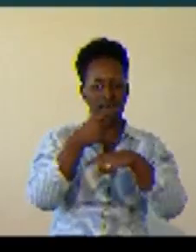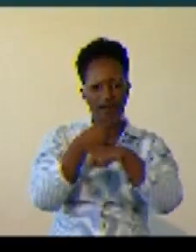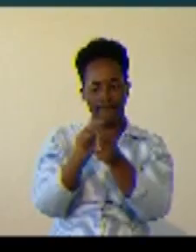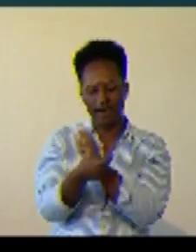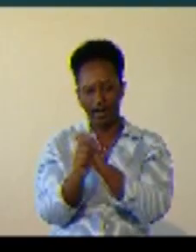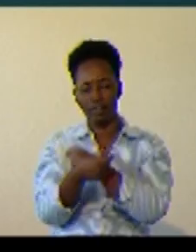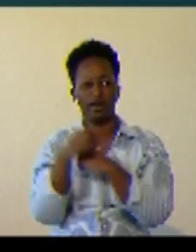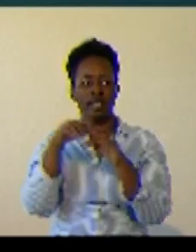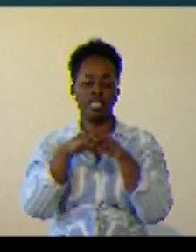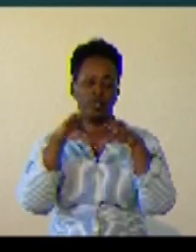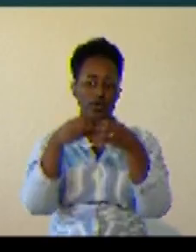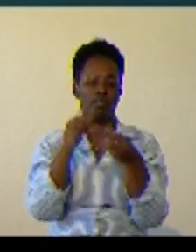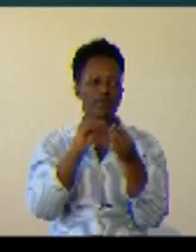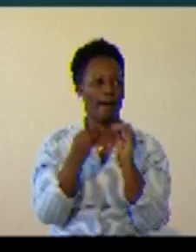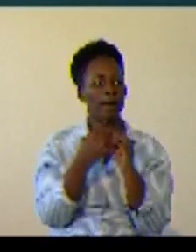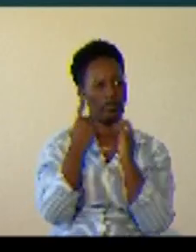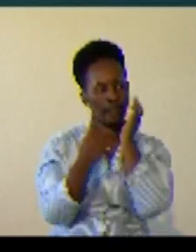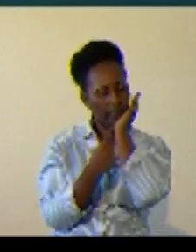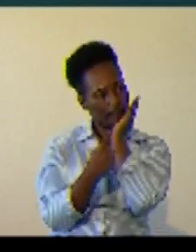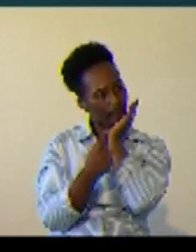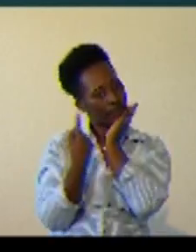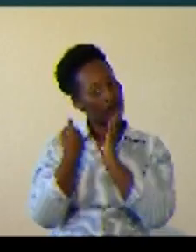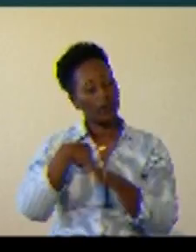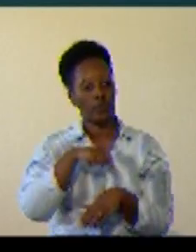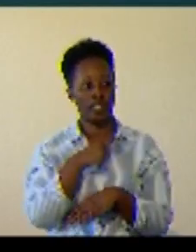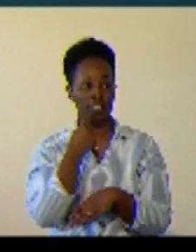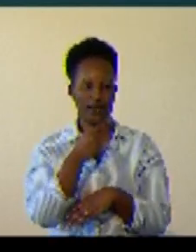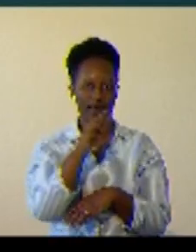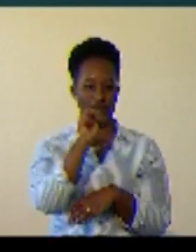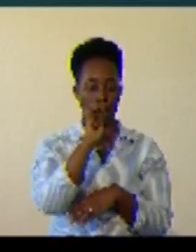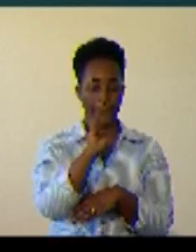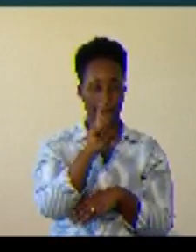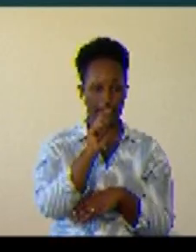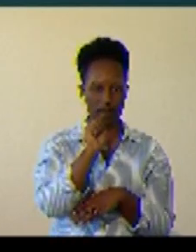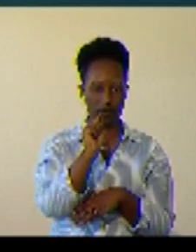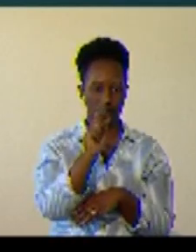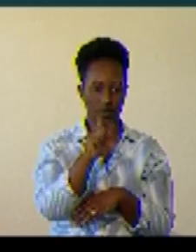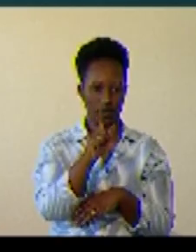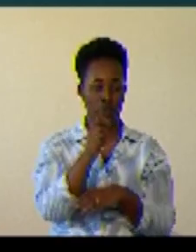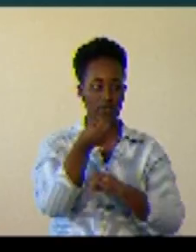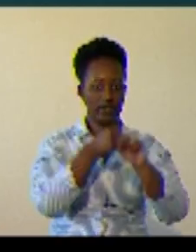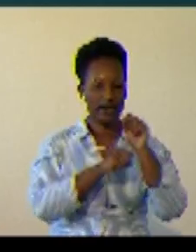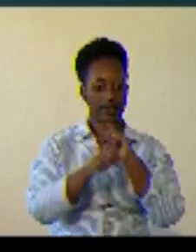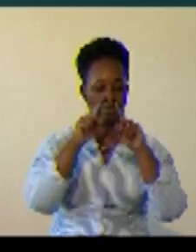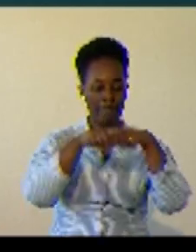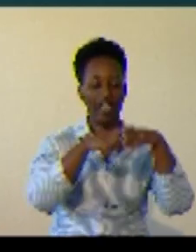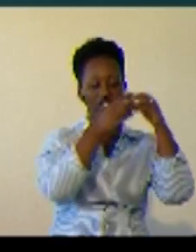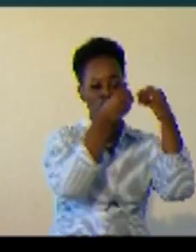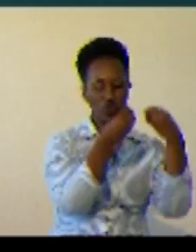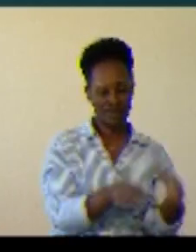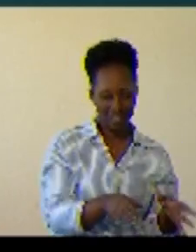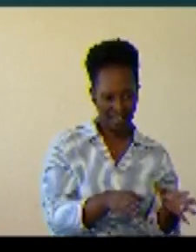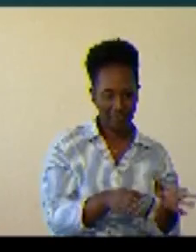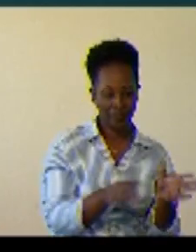group of lithium and potassium? We said that metals react by losing.